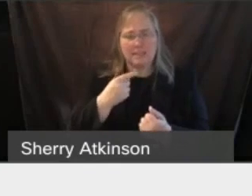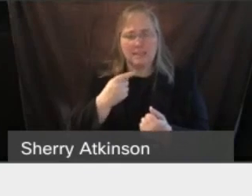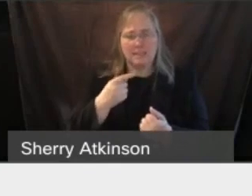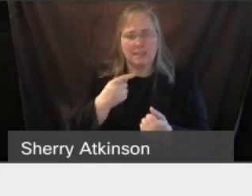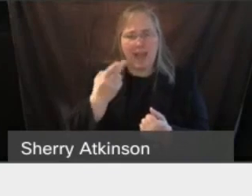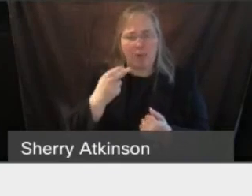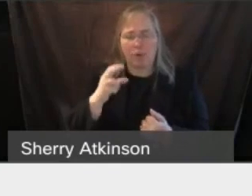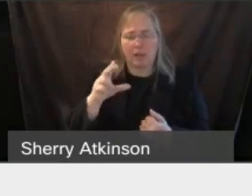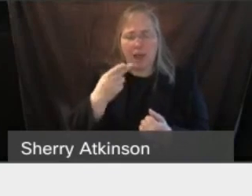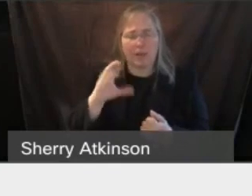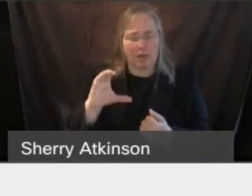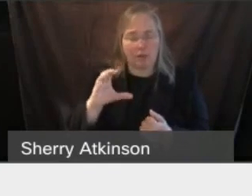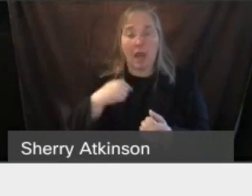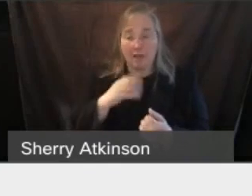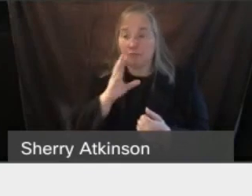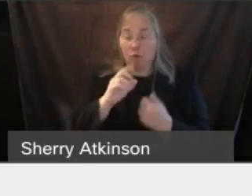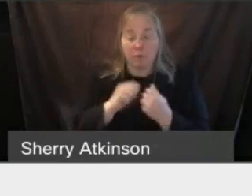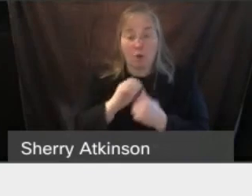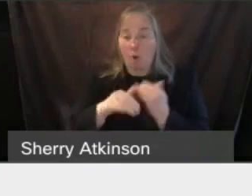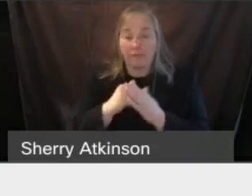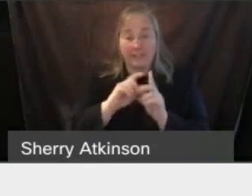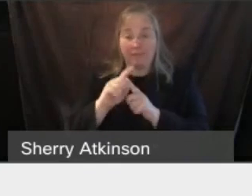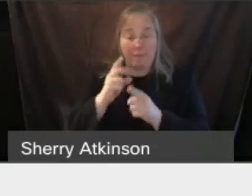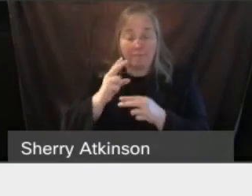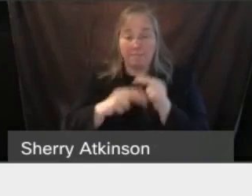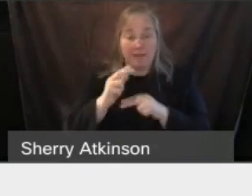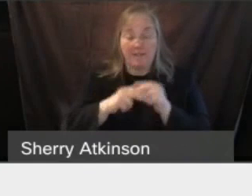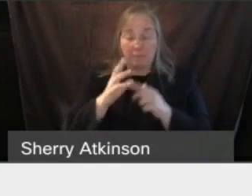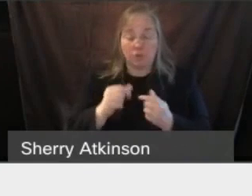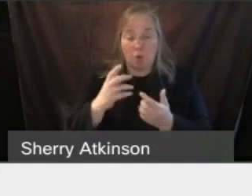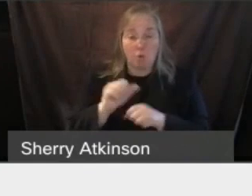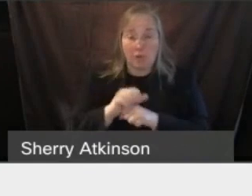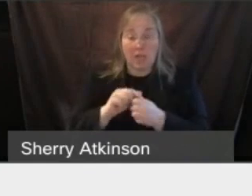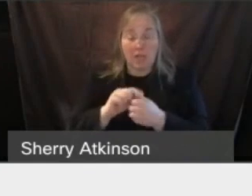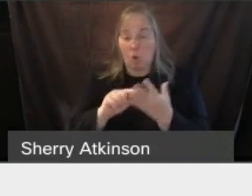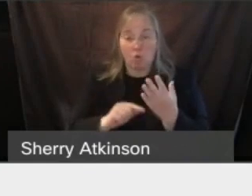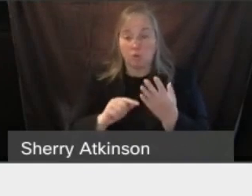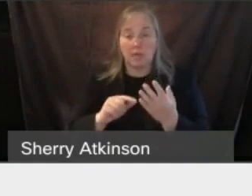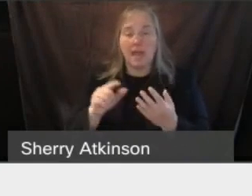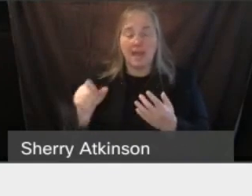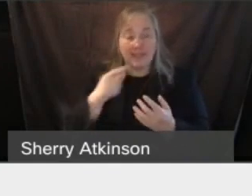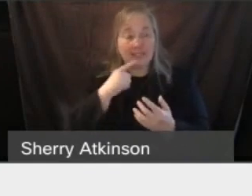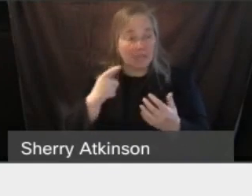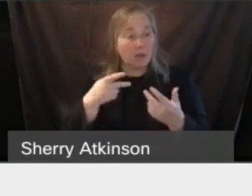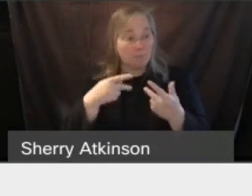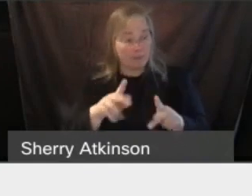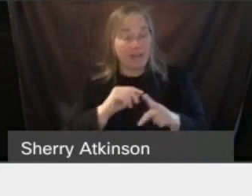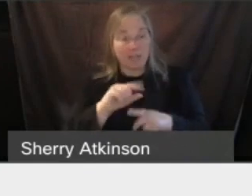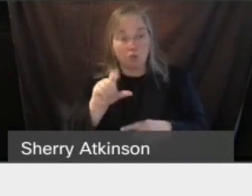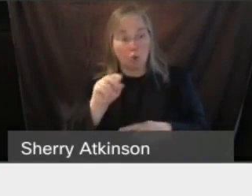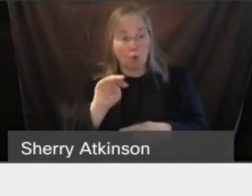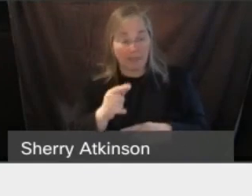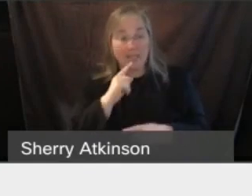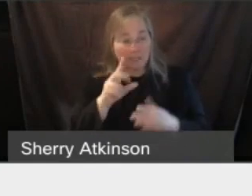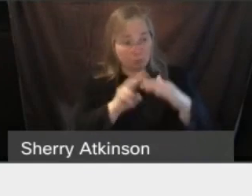developer working in all of those counties over the last 4 years, and they've all said permitting and zoning is predictable, is